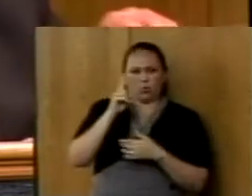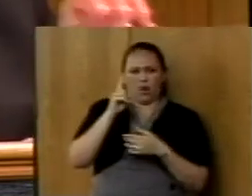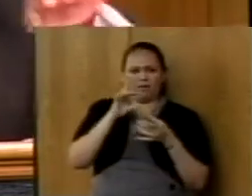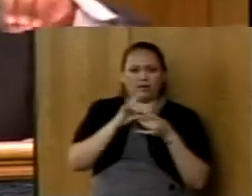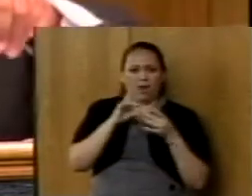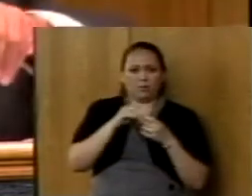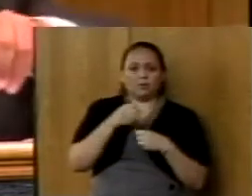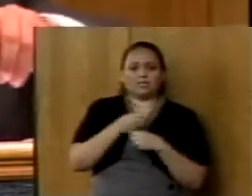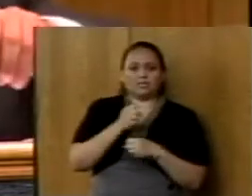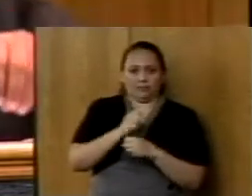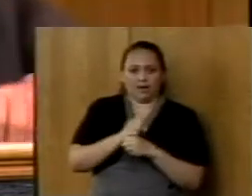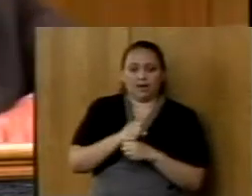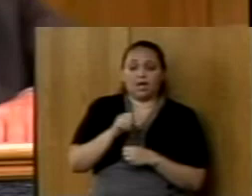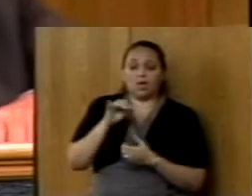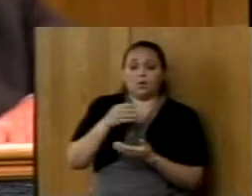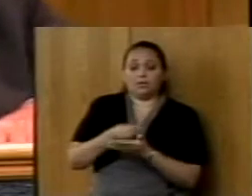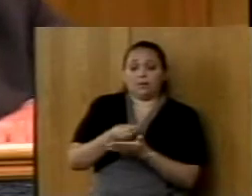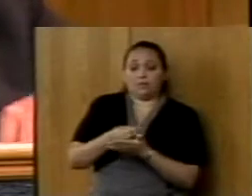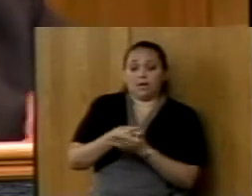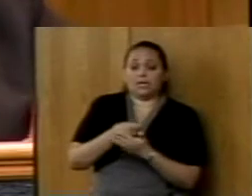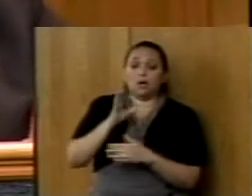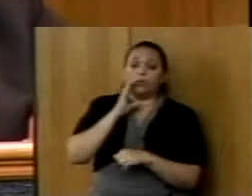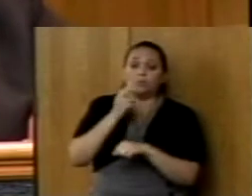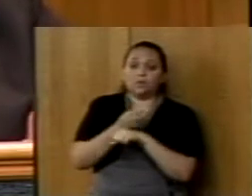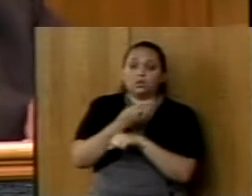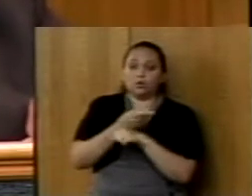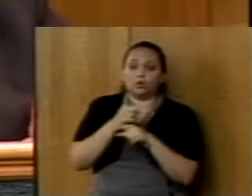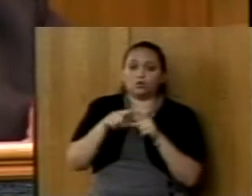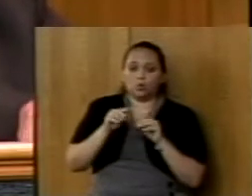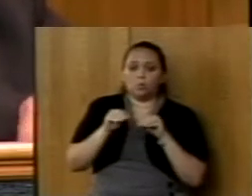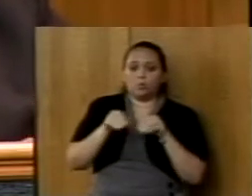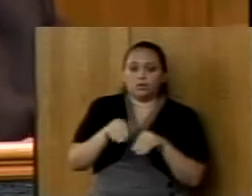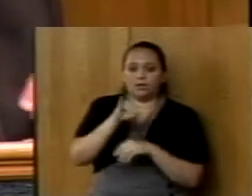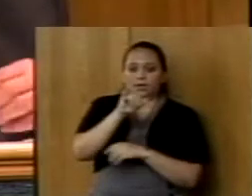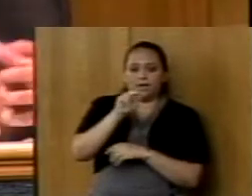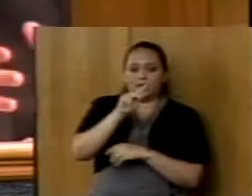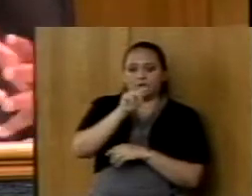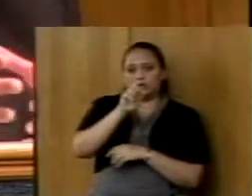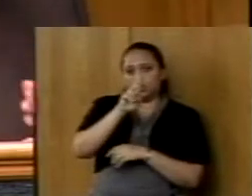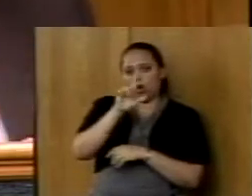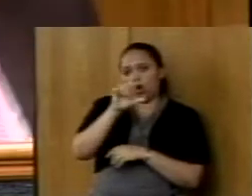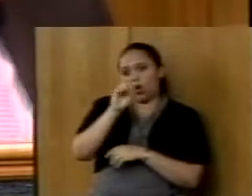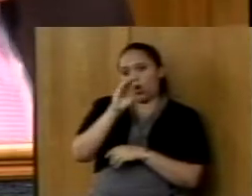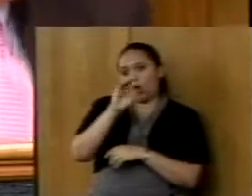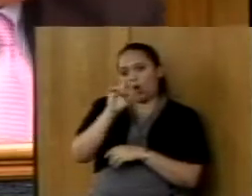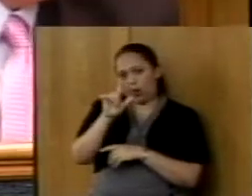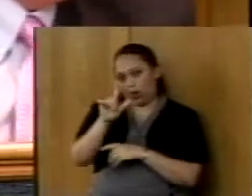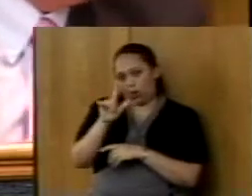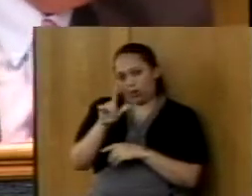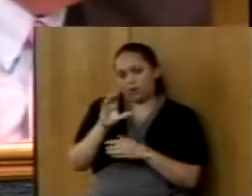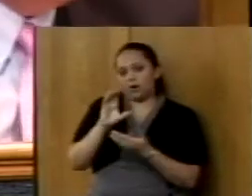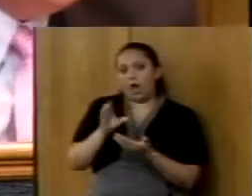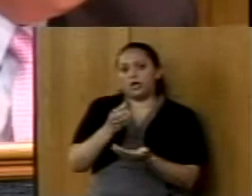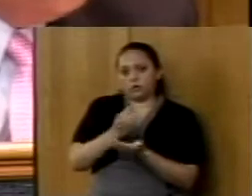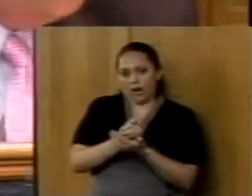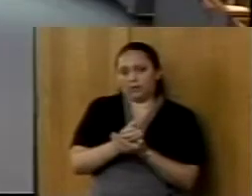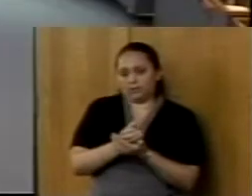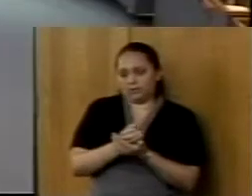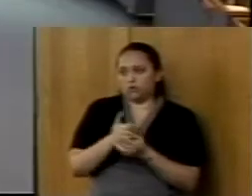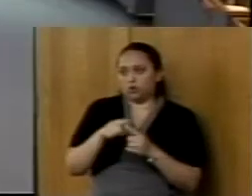was the money that was going to be used to put this interlocal contract between us to fund